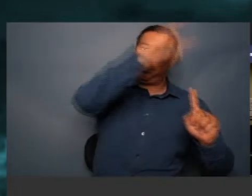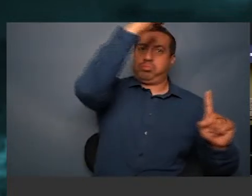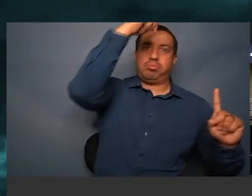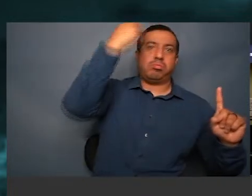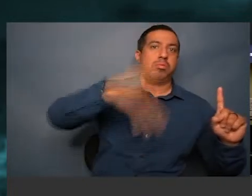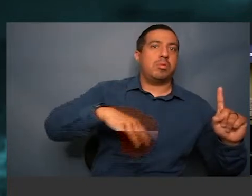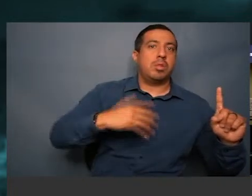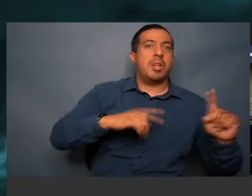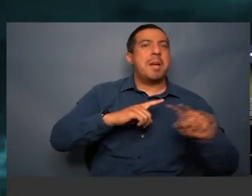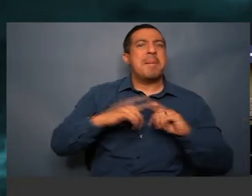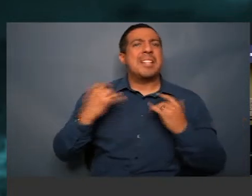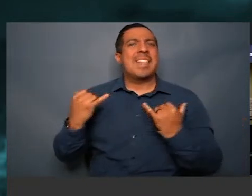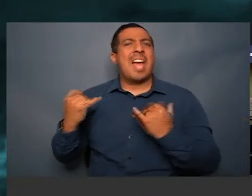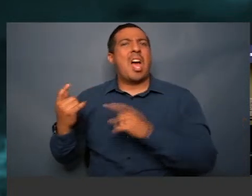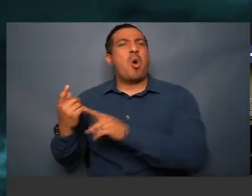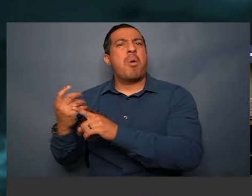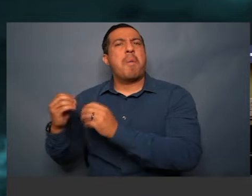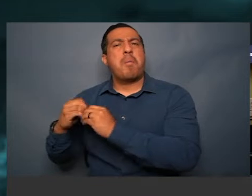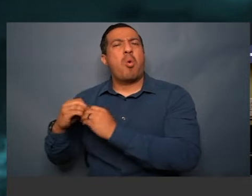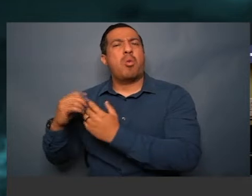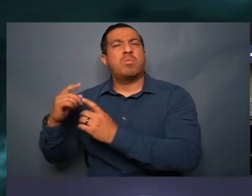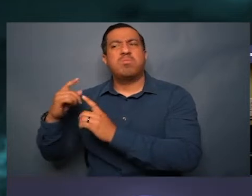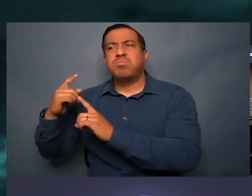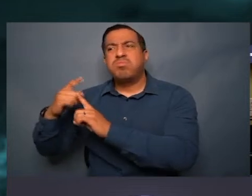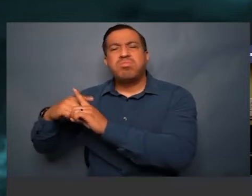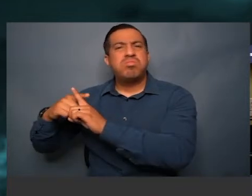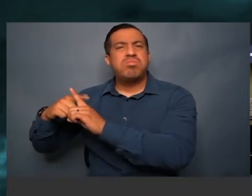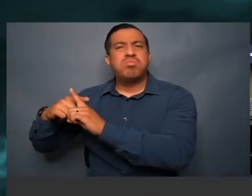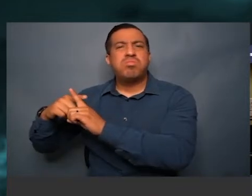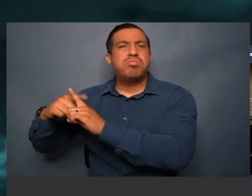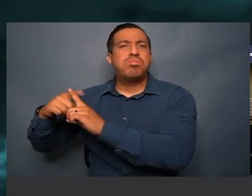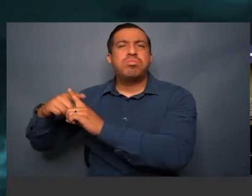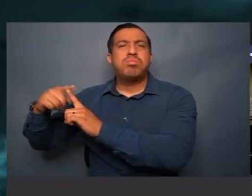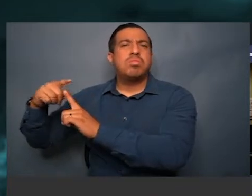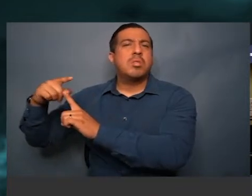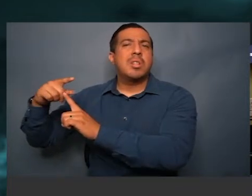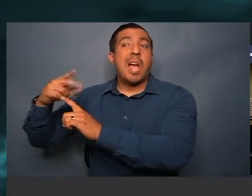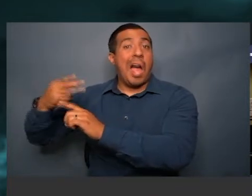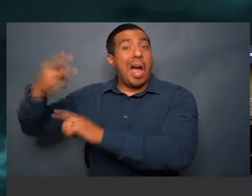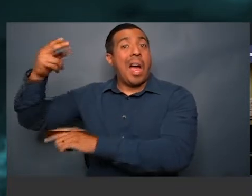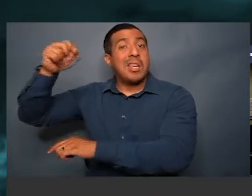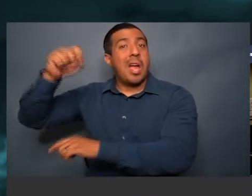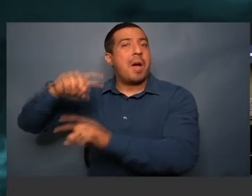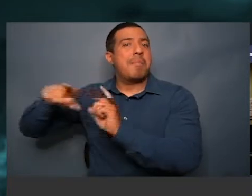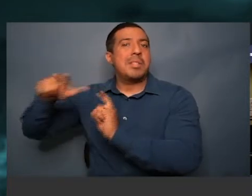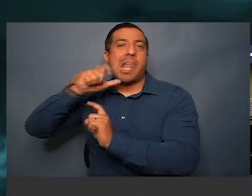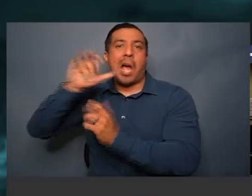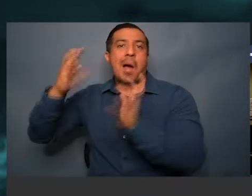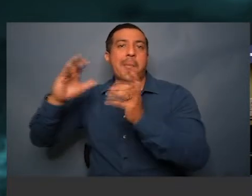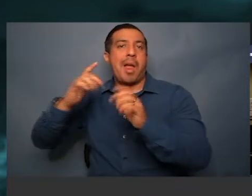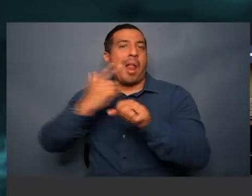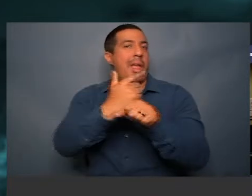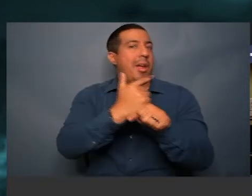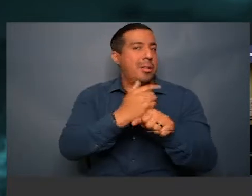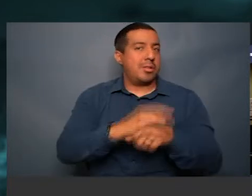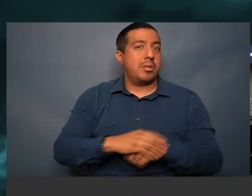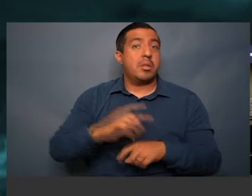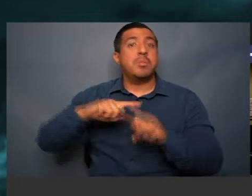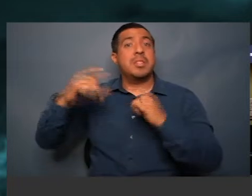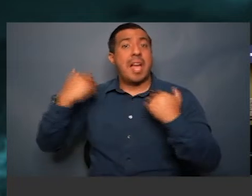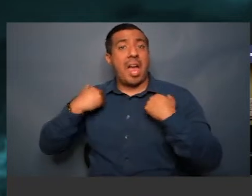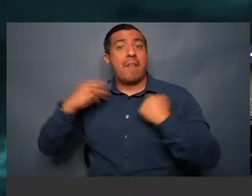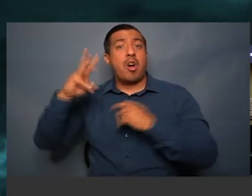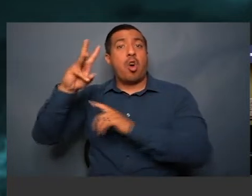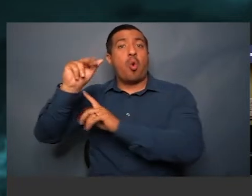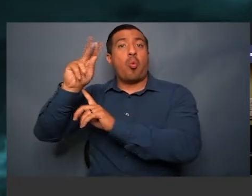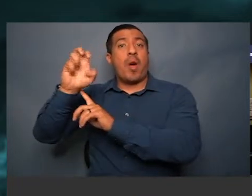This year, they're high. They're going to be higher than normal, but they're not quite as warm as last year. It still appears we're going to get the waves coming off the coast